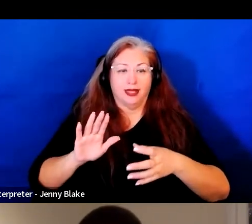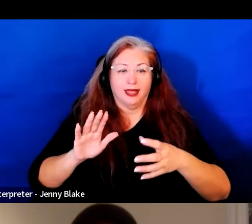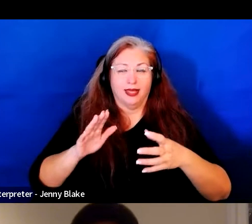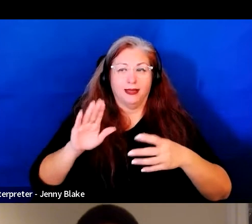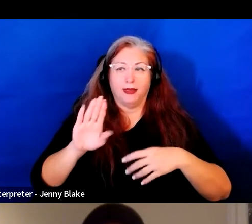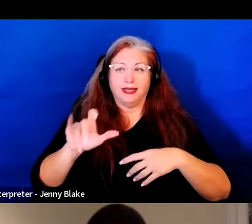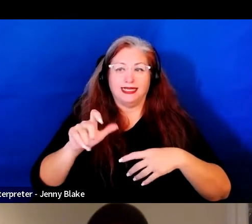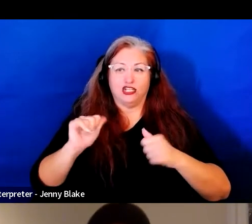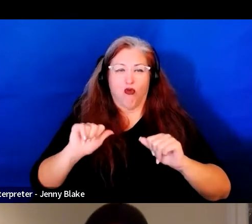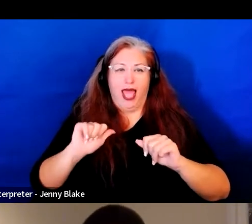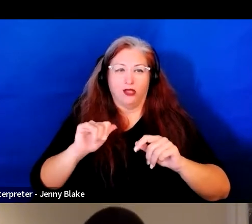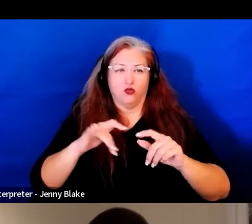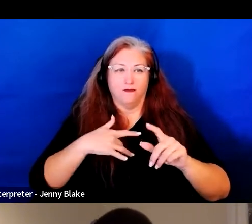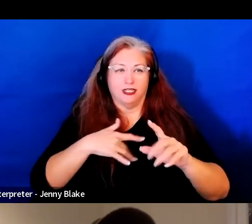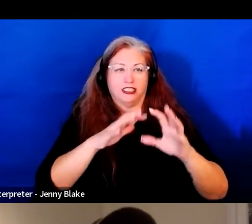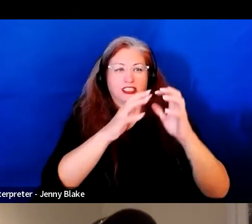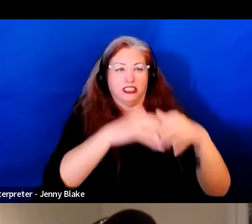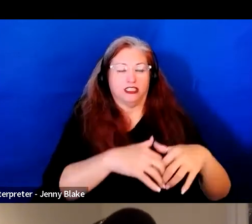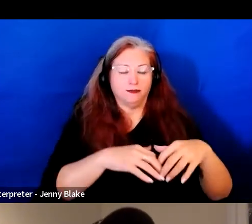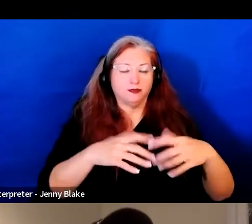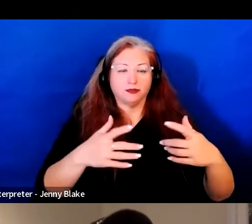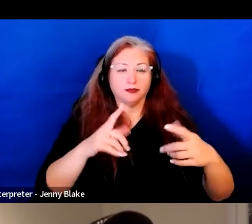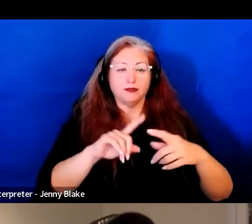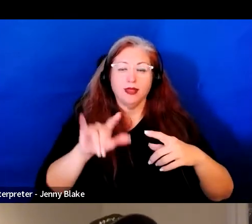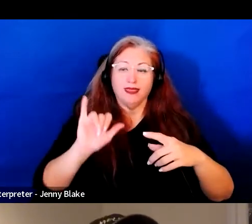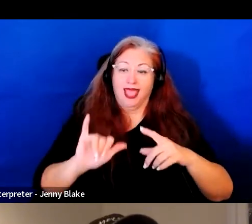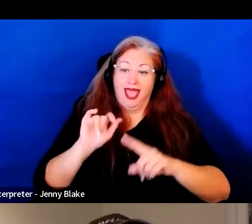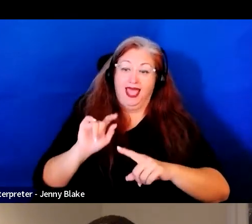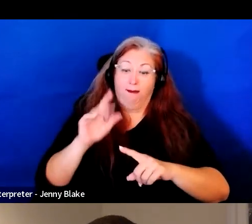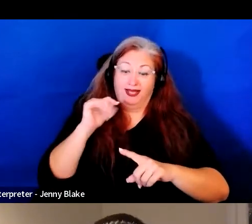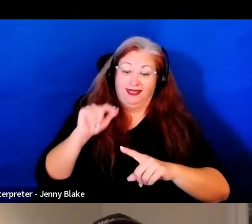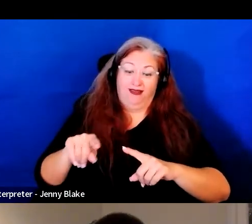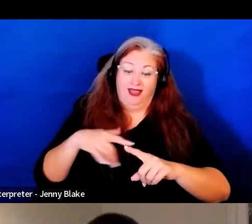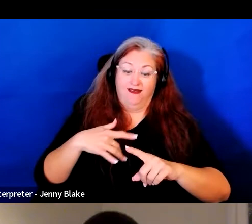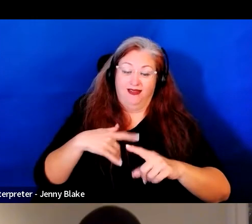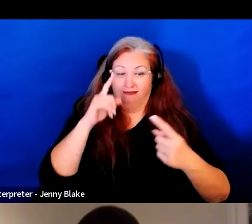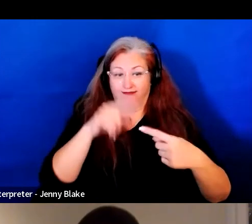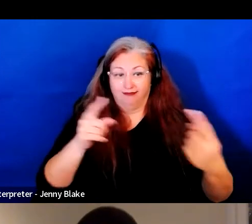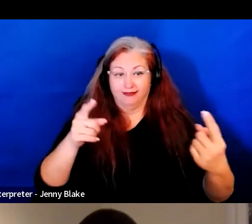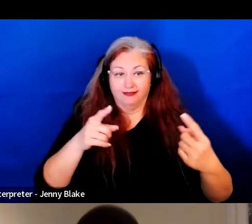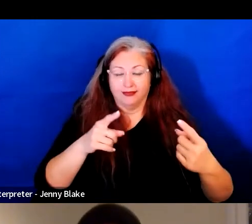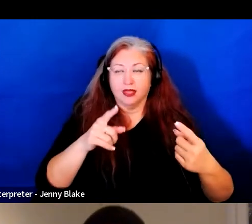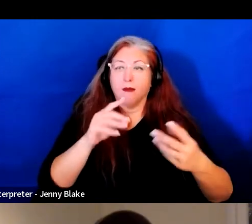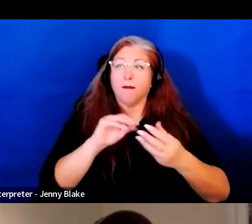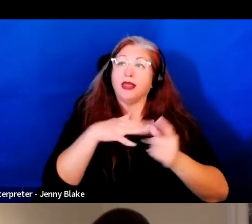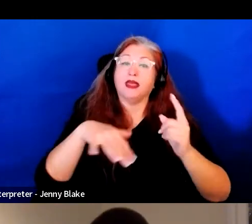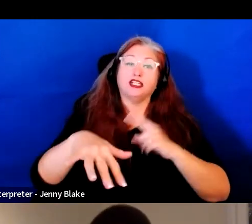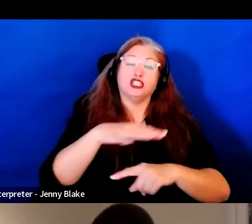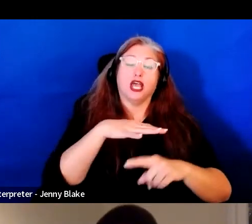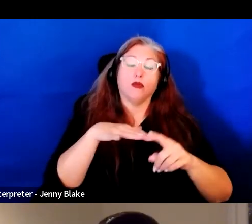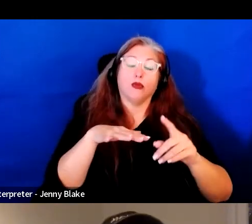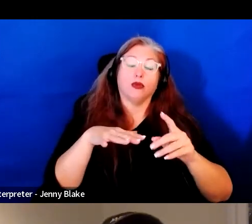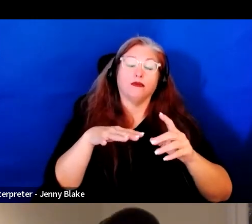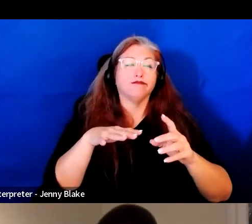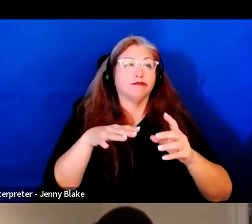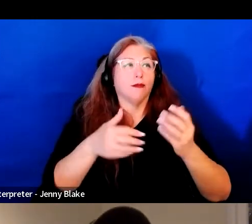BBC in its crosshairs. And I think that all of that kind of makes for a general environment in which